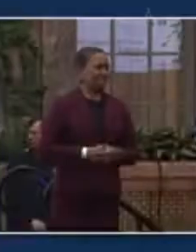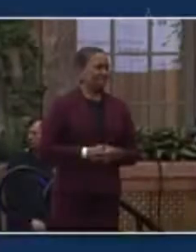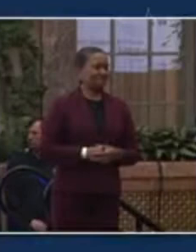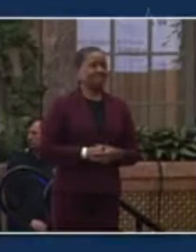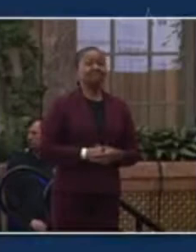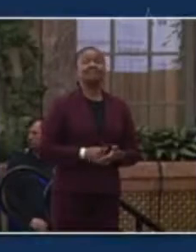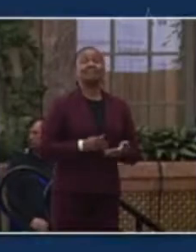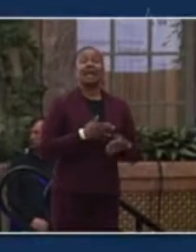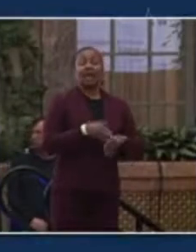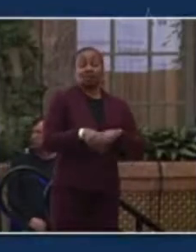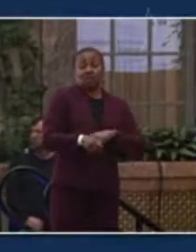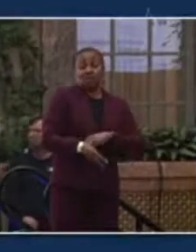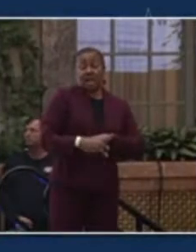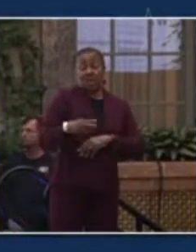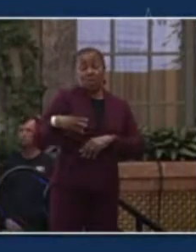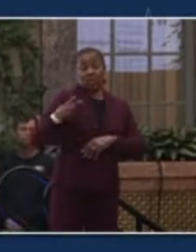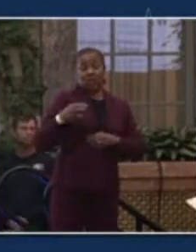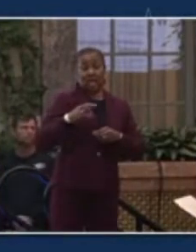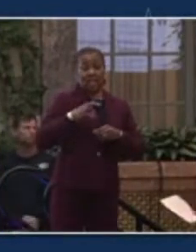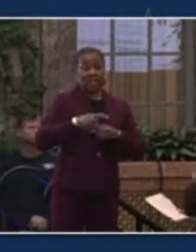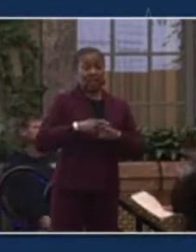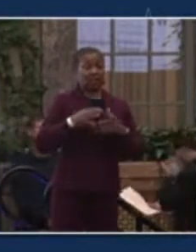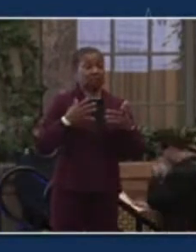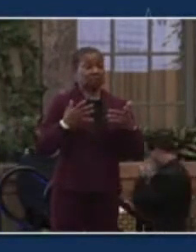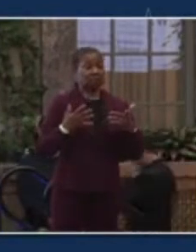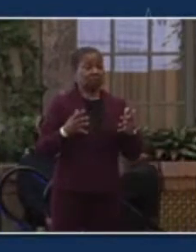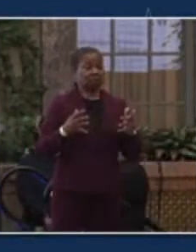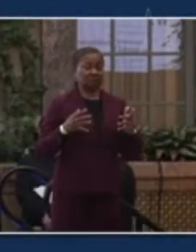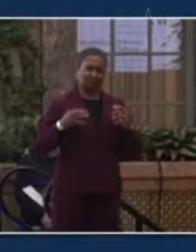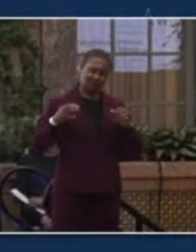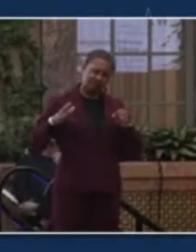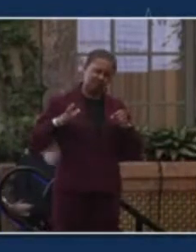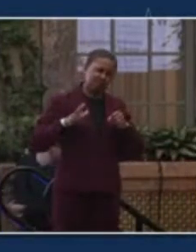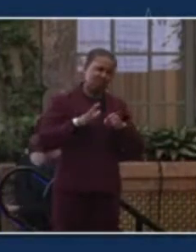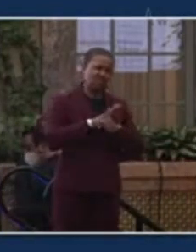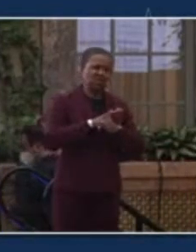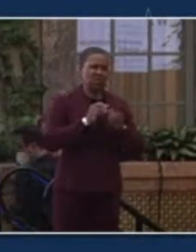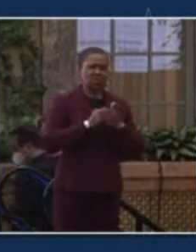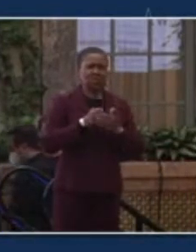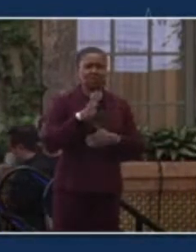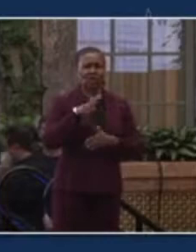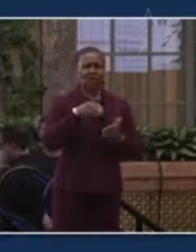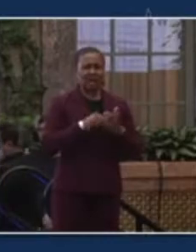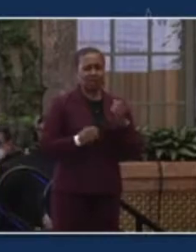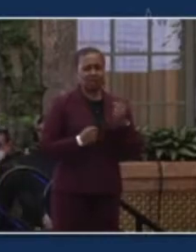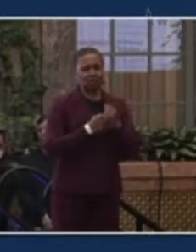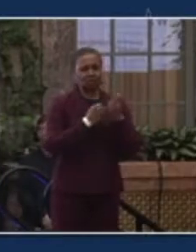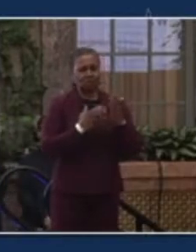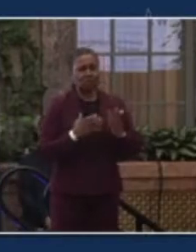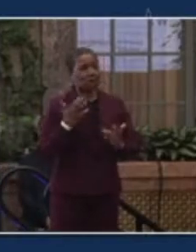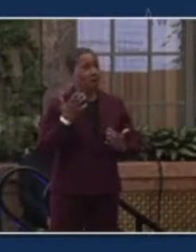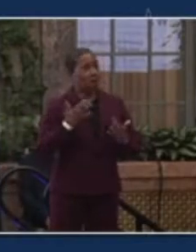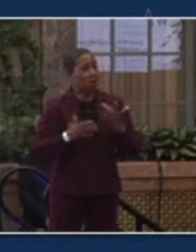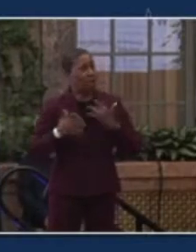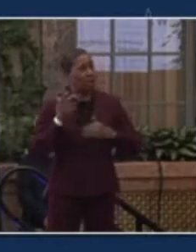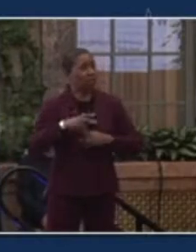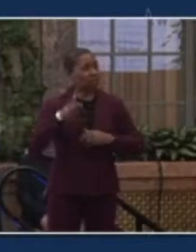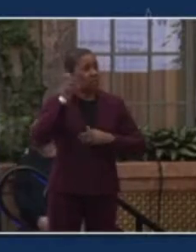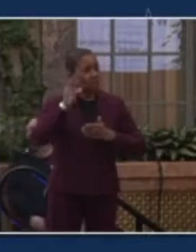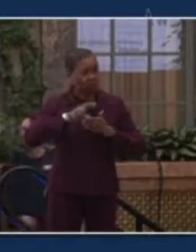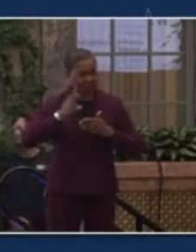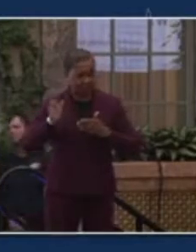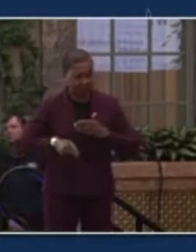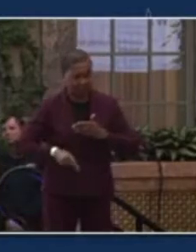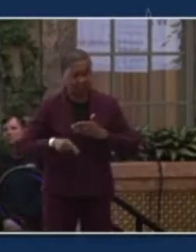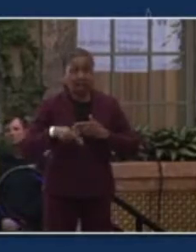After midnight, Washington election headquarters was jammed with over 4,000 supporters waiting to hear the results.